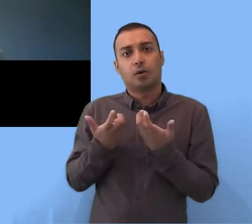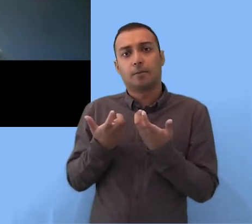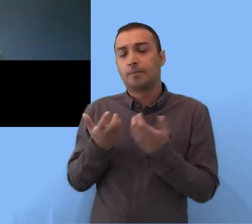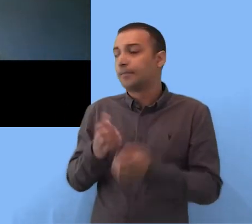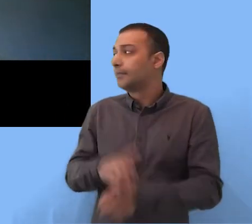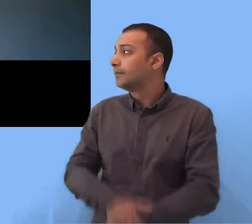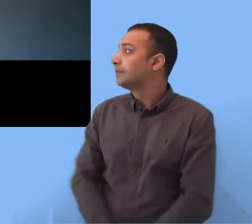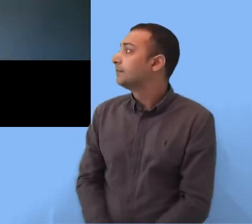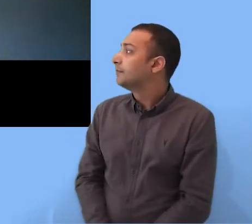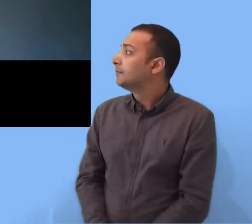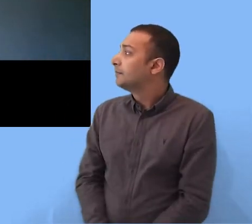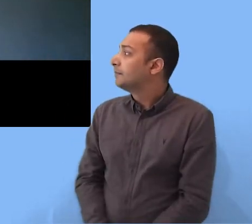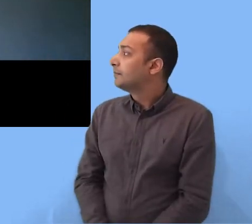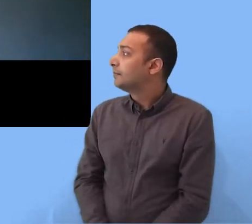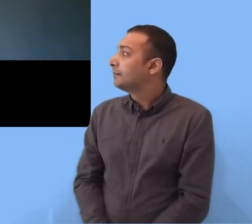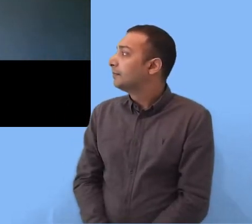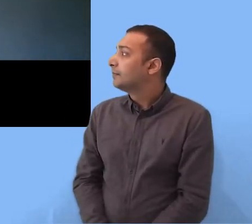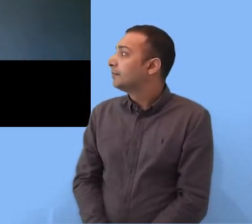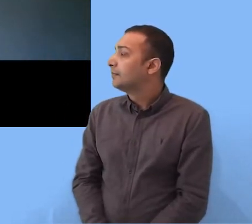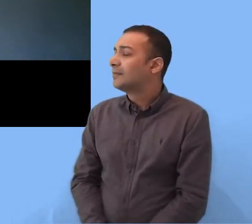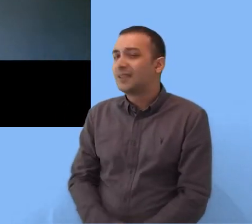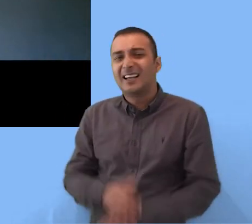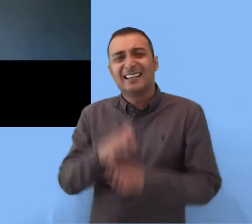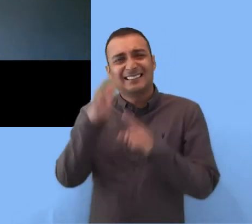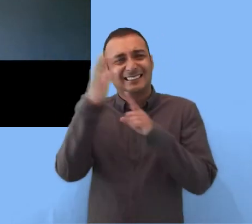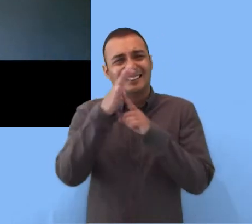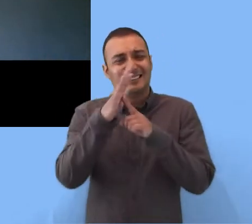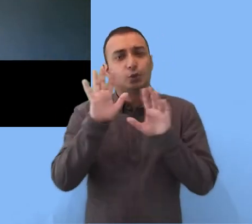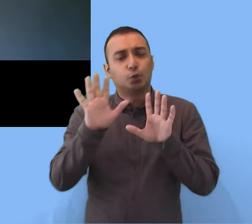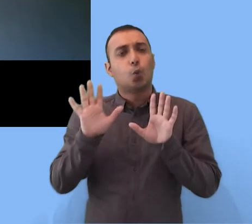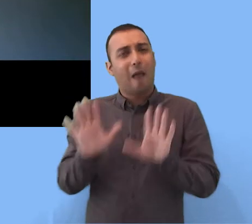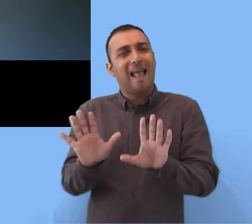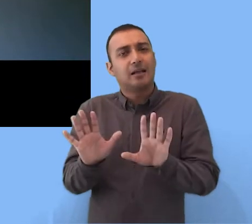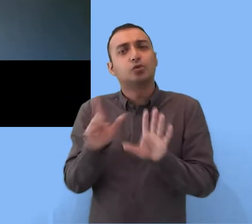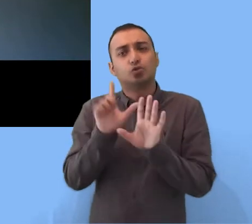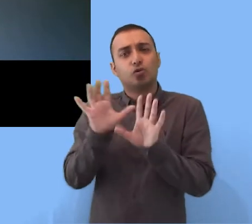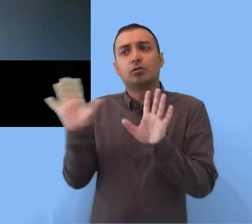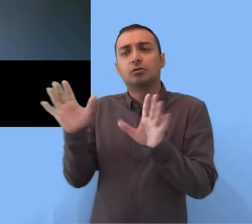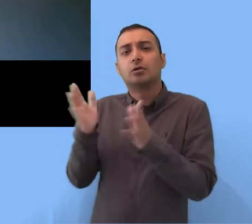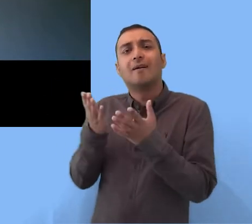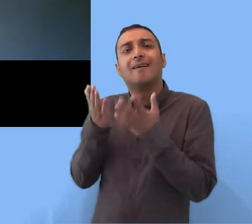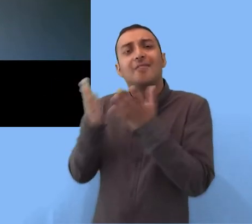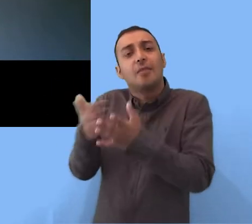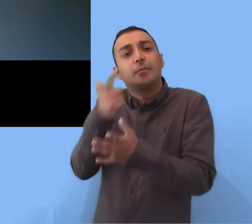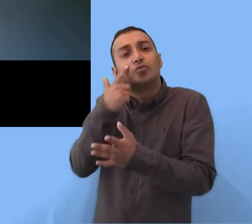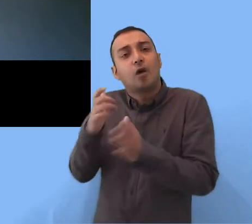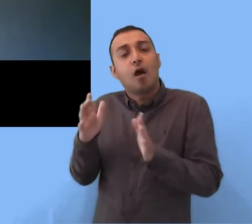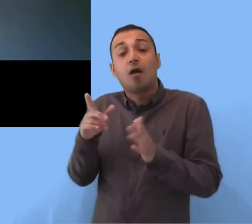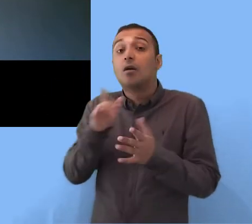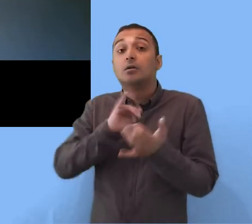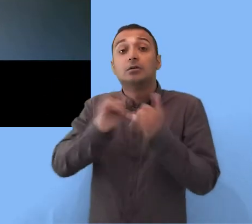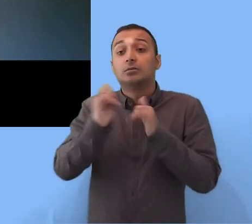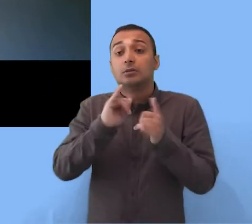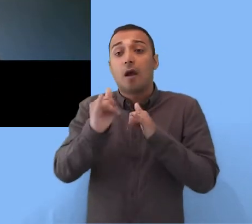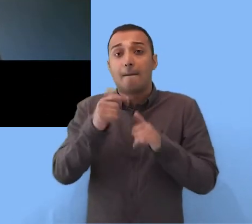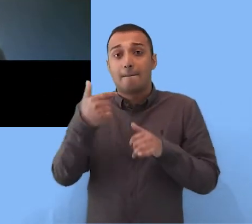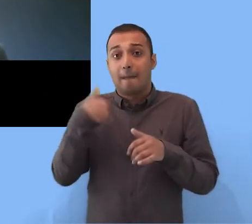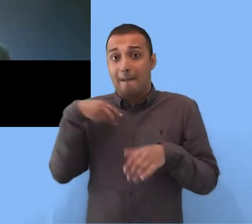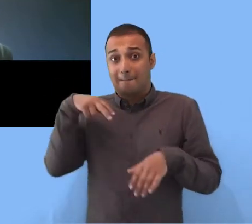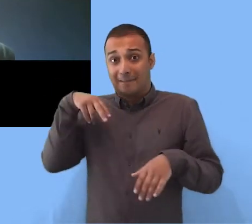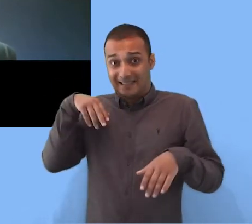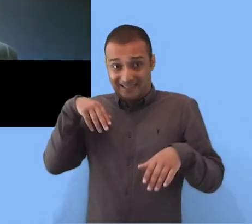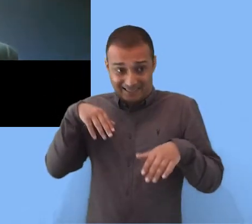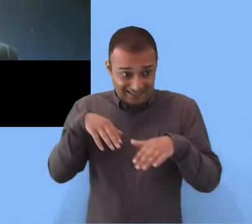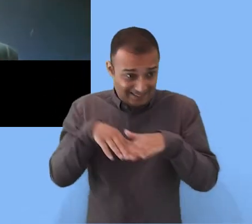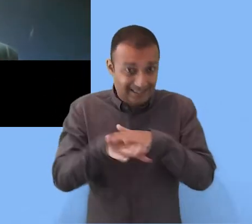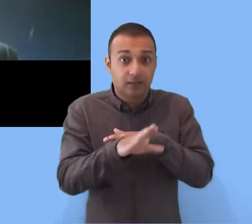with myself, like there's been times where I've walked in settings and I've been asked, "Are you lost?" And I'm like, "Yo, I'm